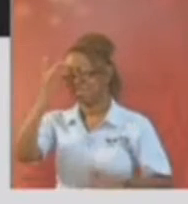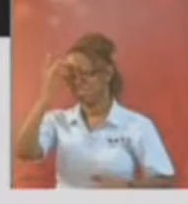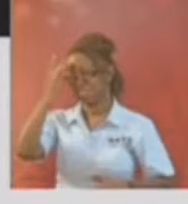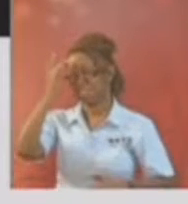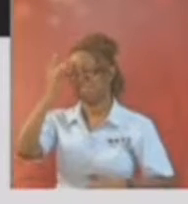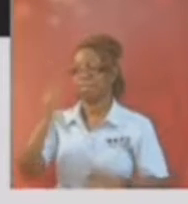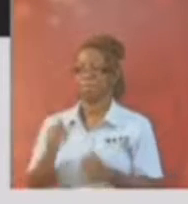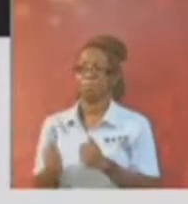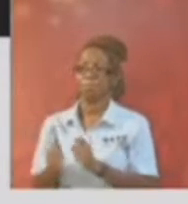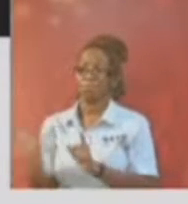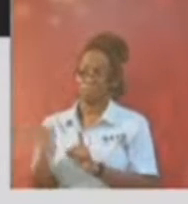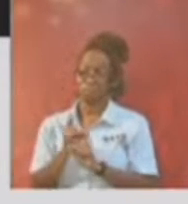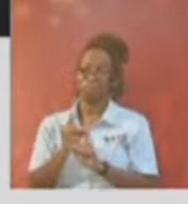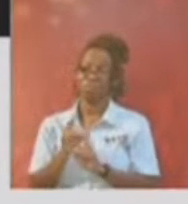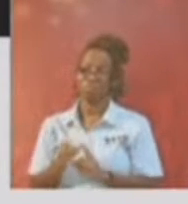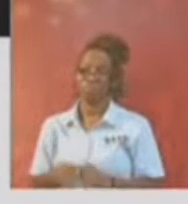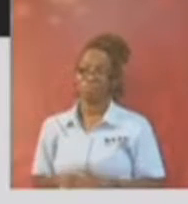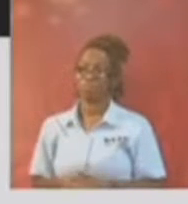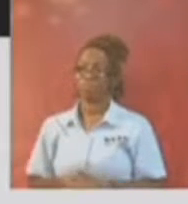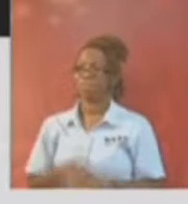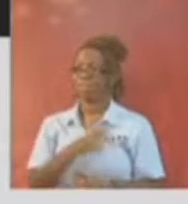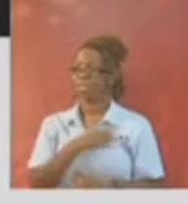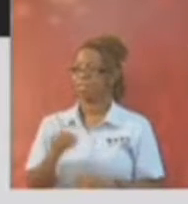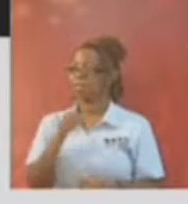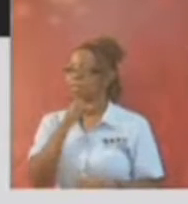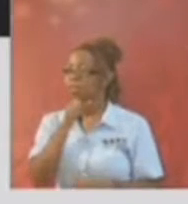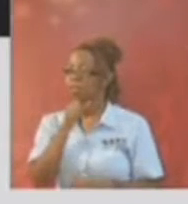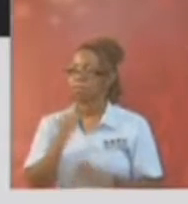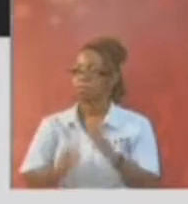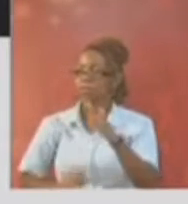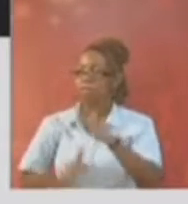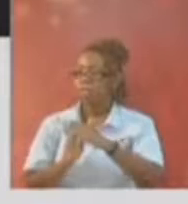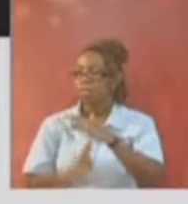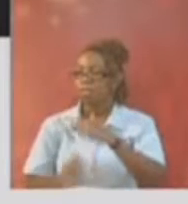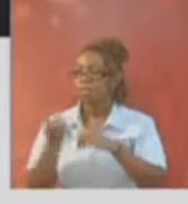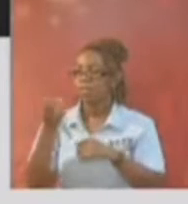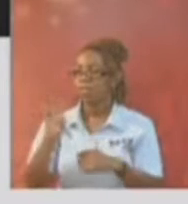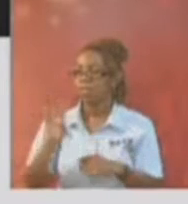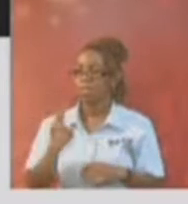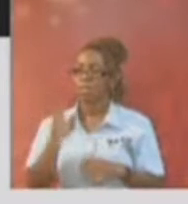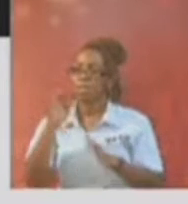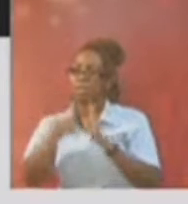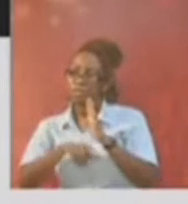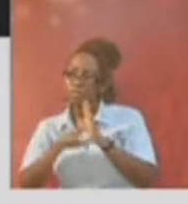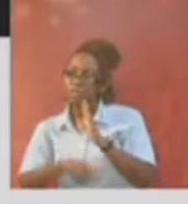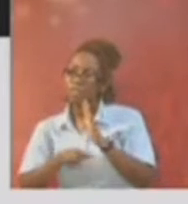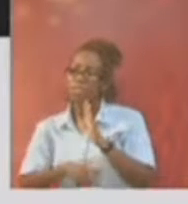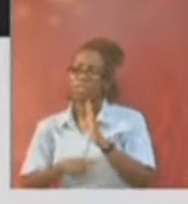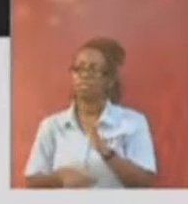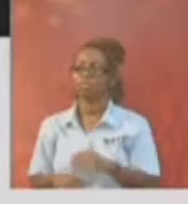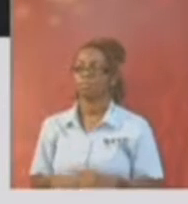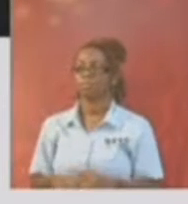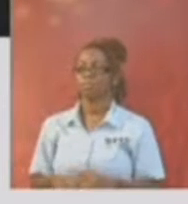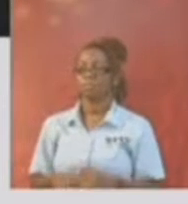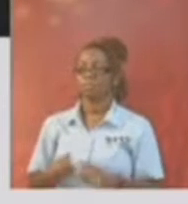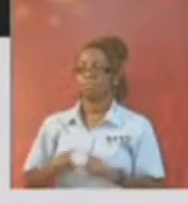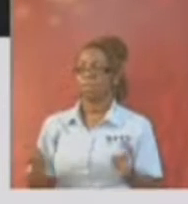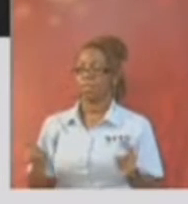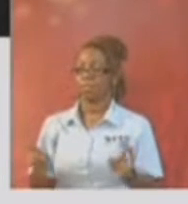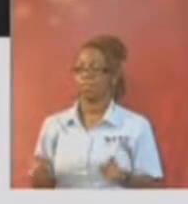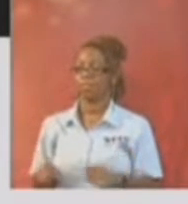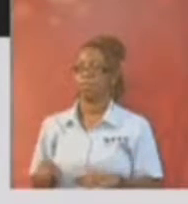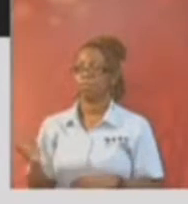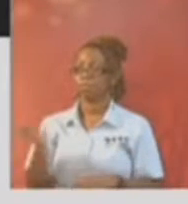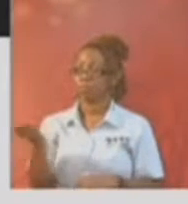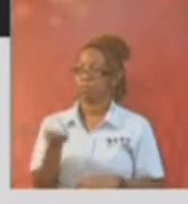fall at around 17.5%. Next slide. We do see, however, that among the fatalities,